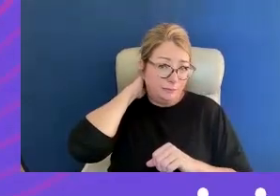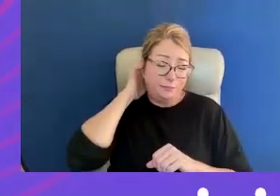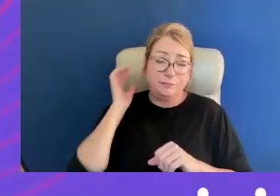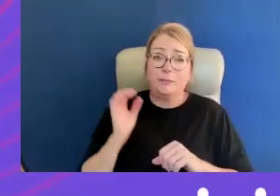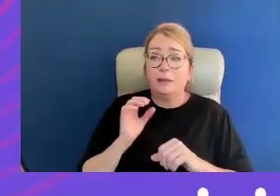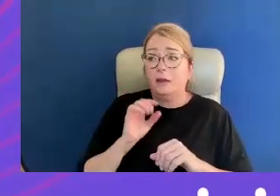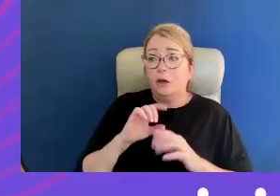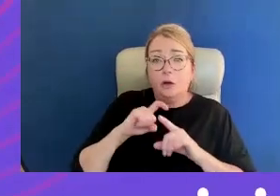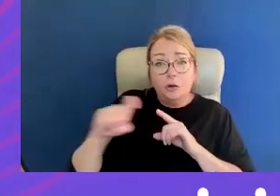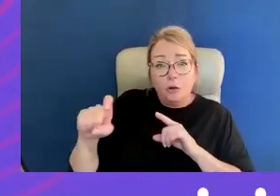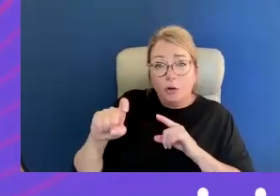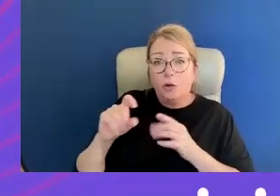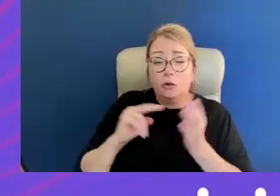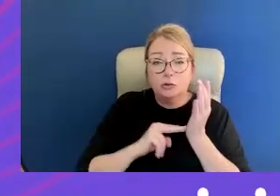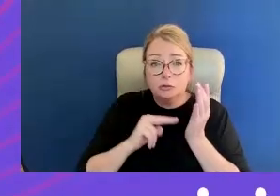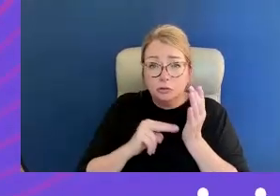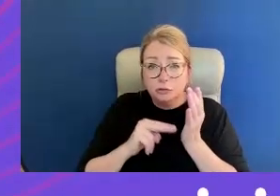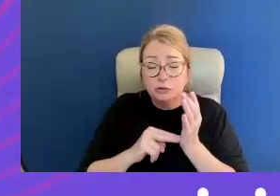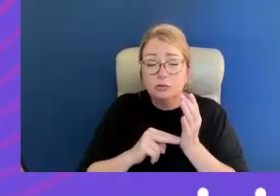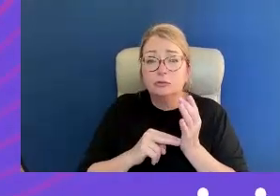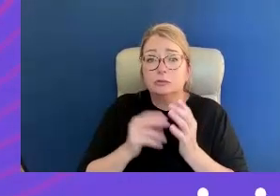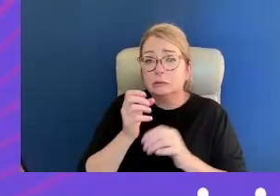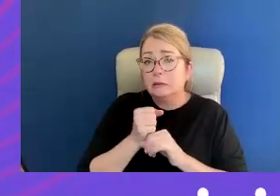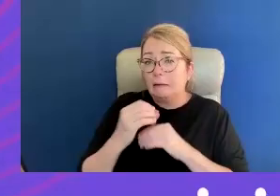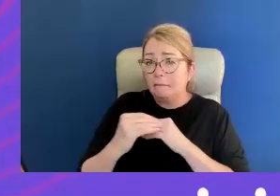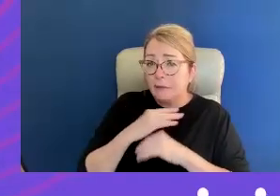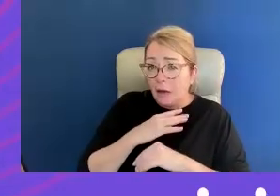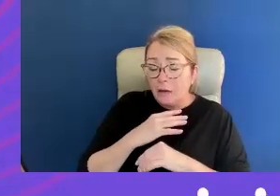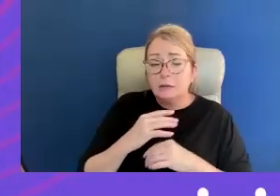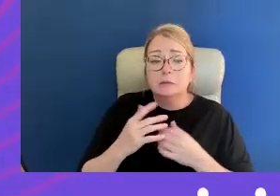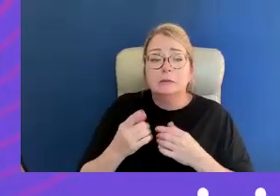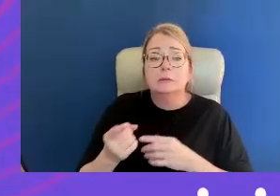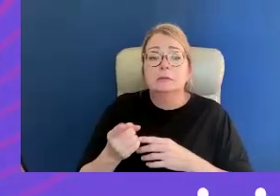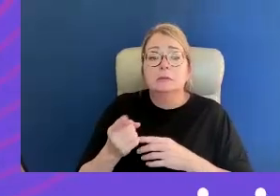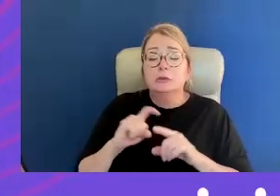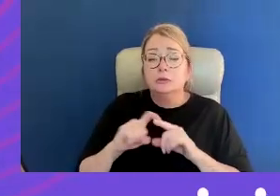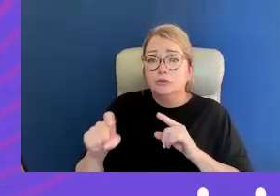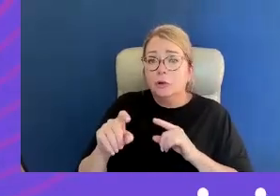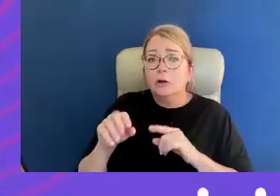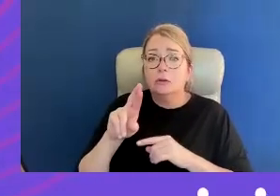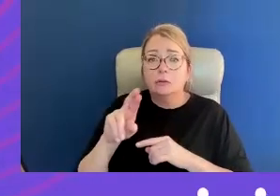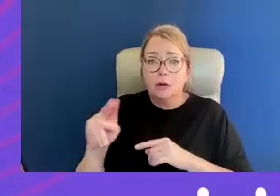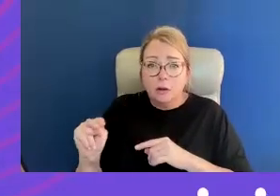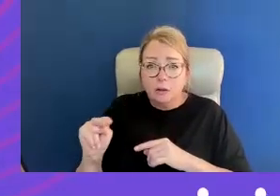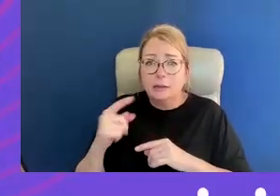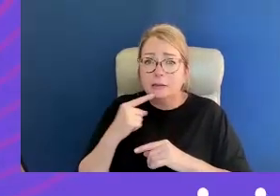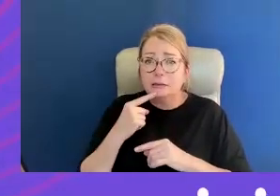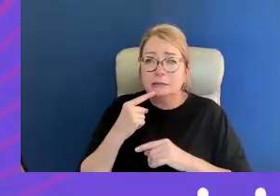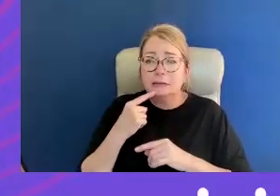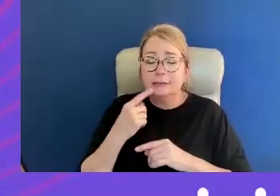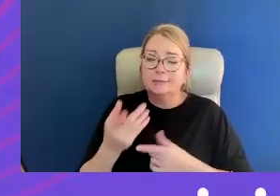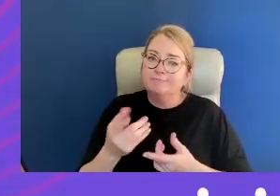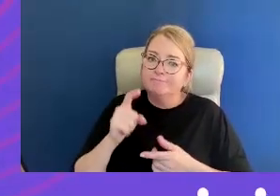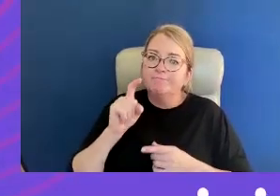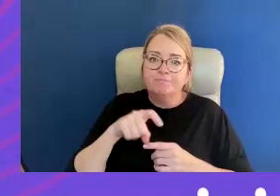urgent care or immediate care from a registered nurse. When you call that line, if the registered nurse is like, okay, we need to get you seen, they can schedule an